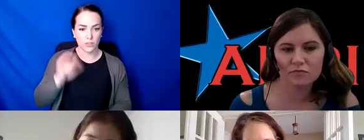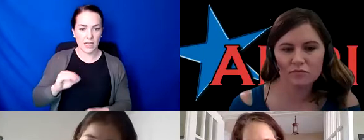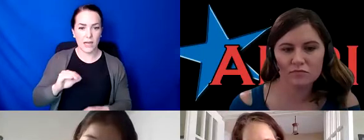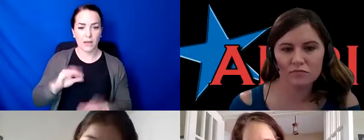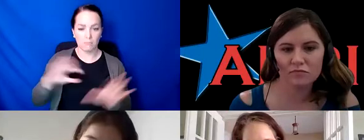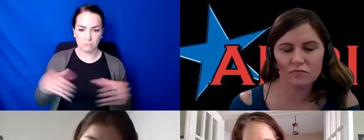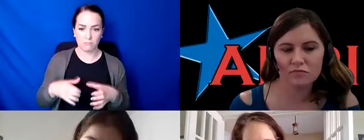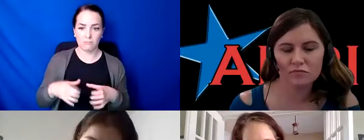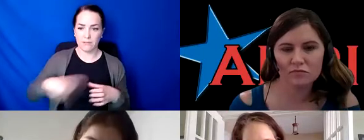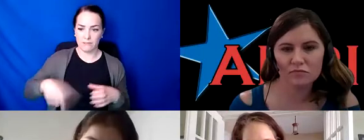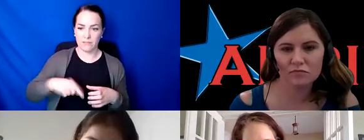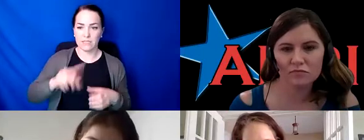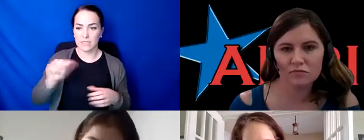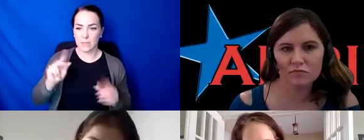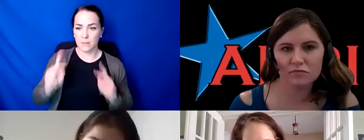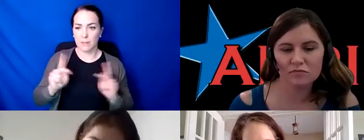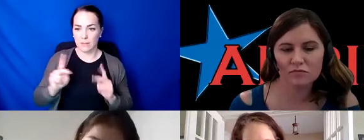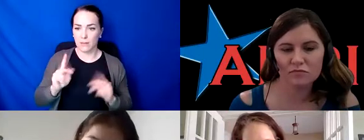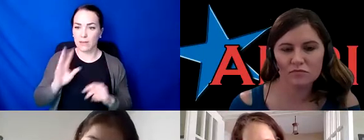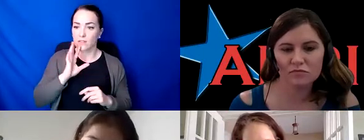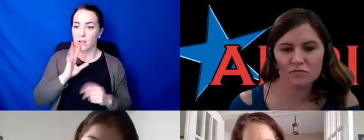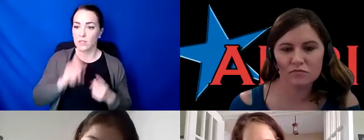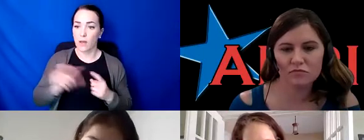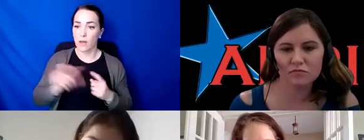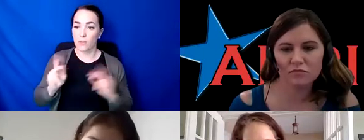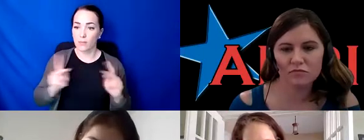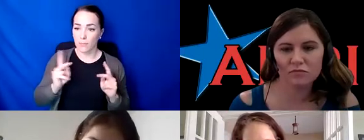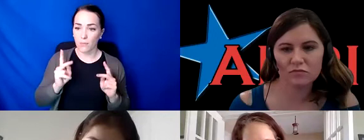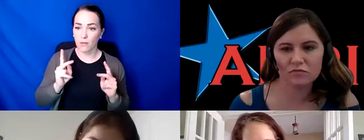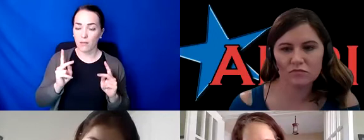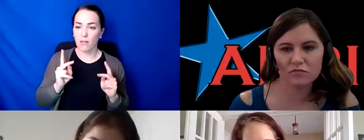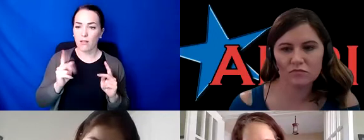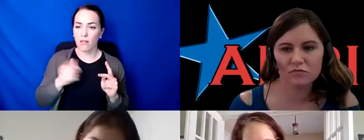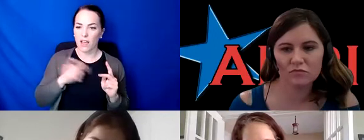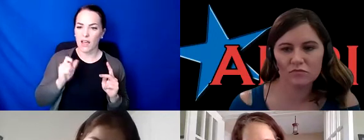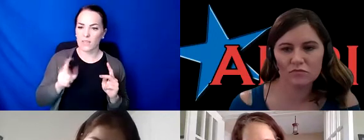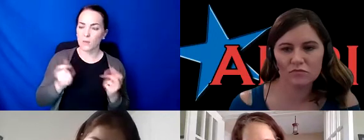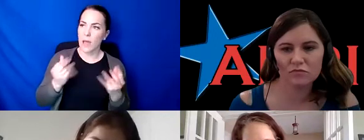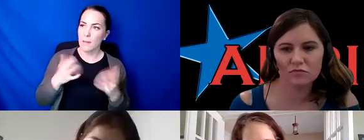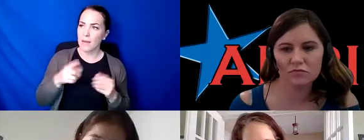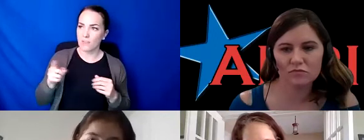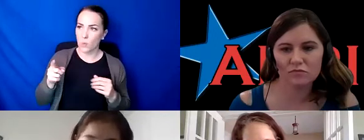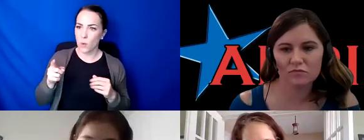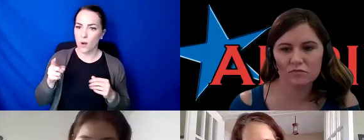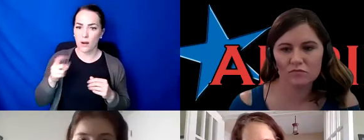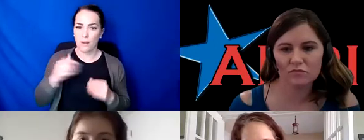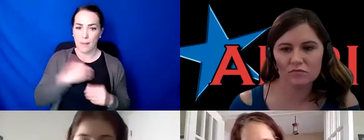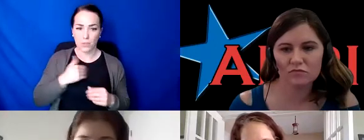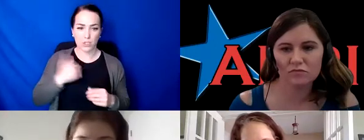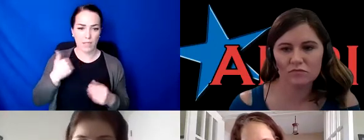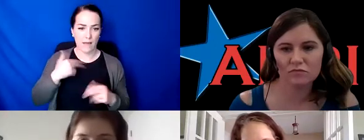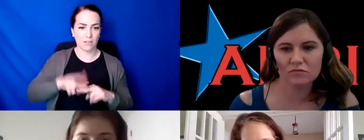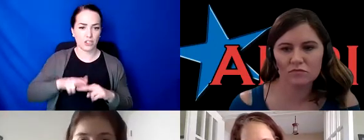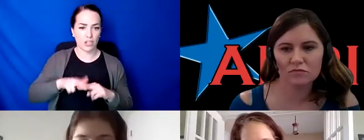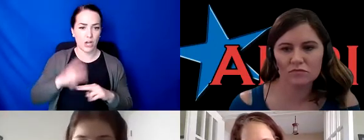When talking to others, I was asked the question, well, how many of your members are chair users? And just going into